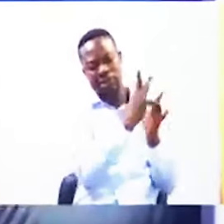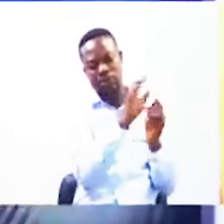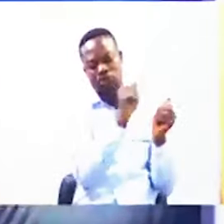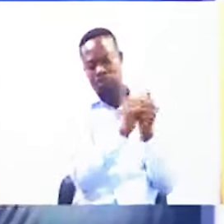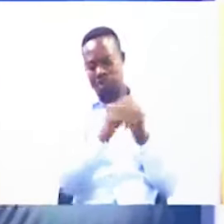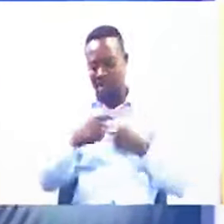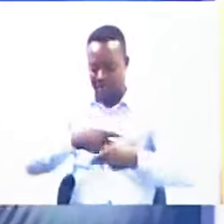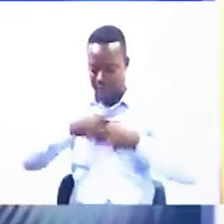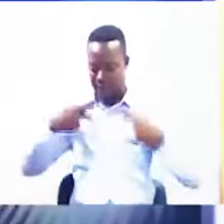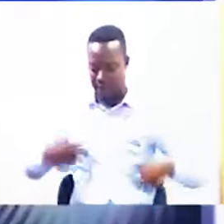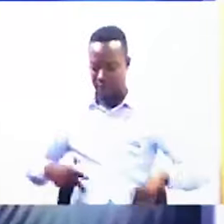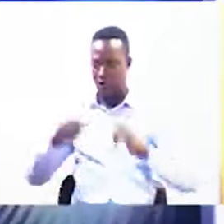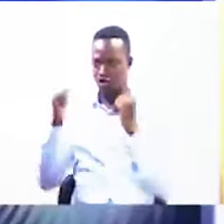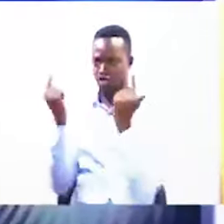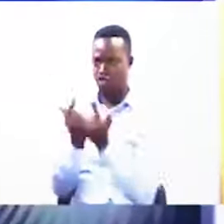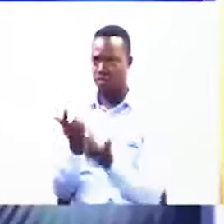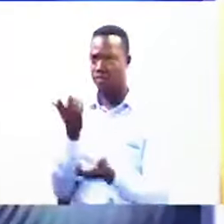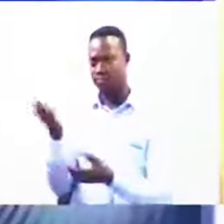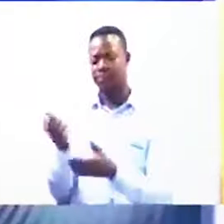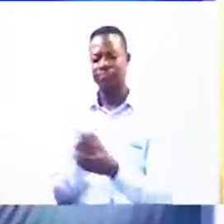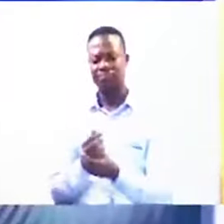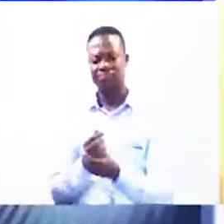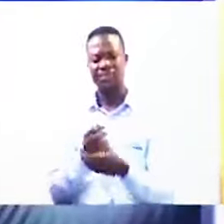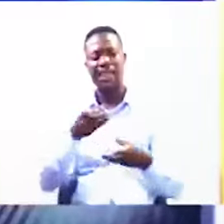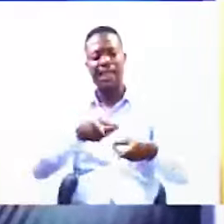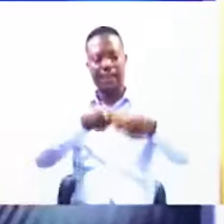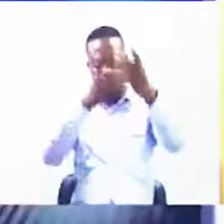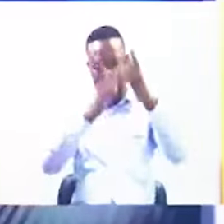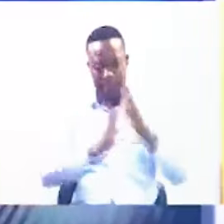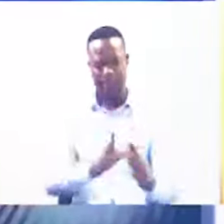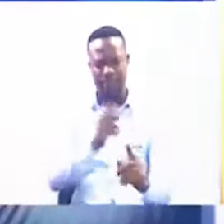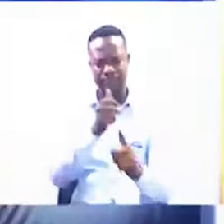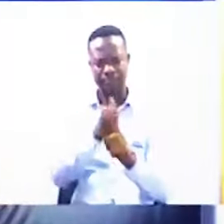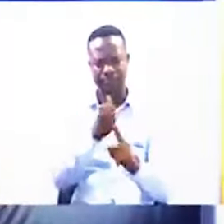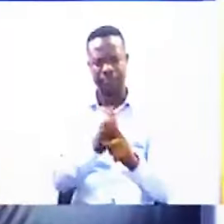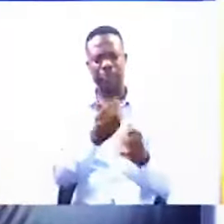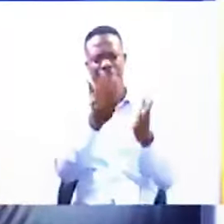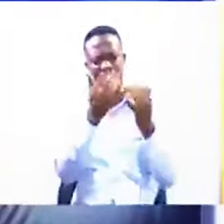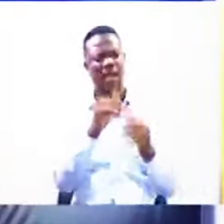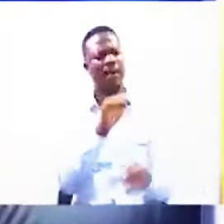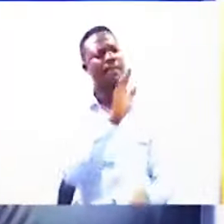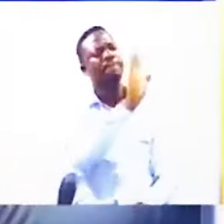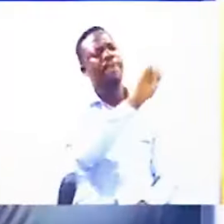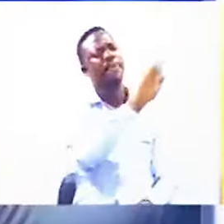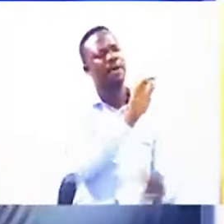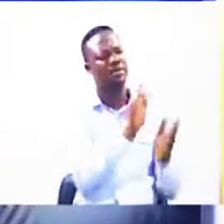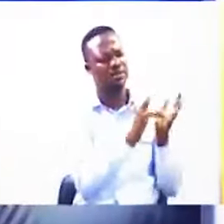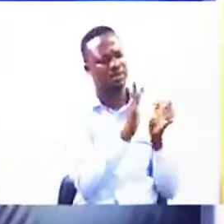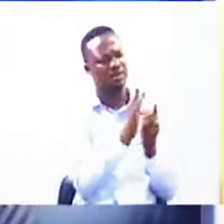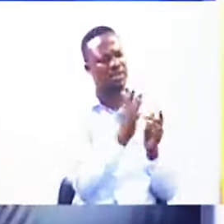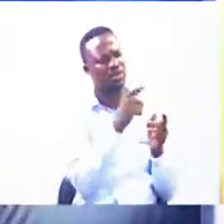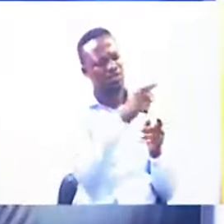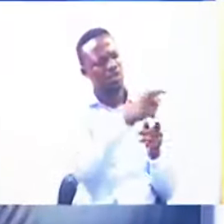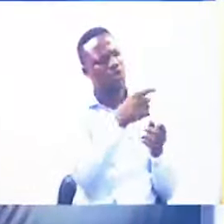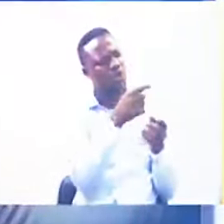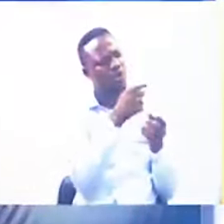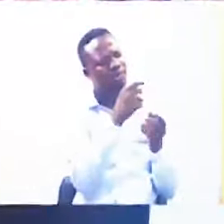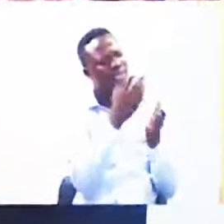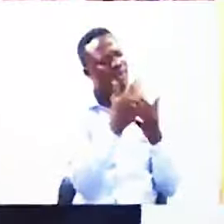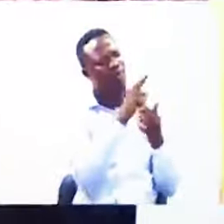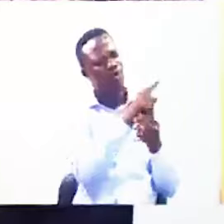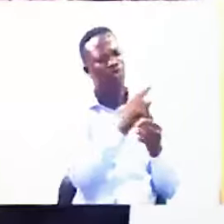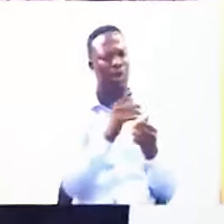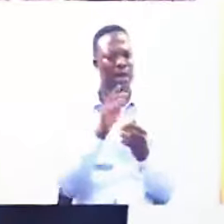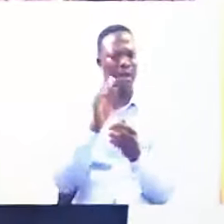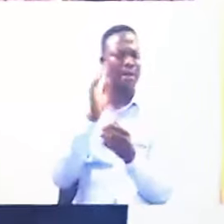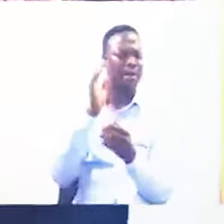For the disciples actually came to hint Jesus that what he said has actually offended